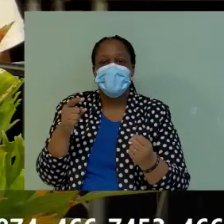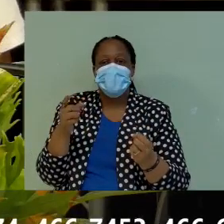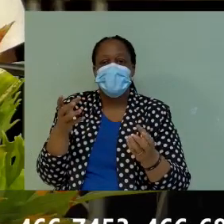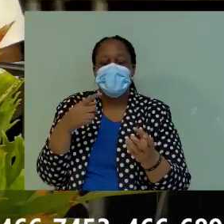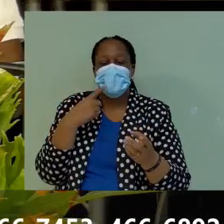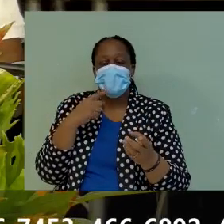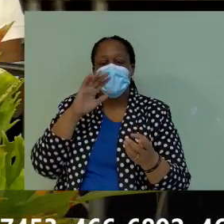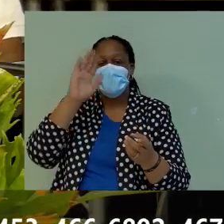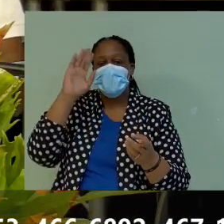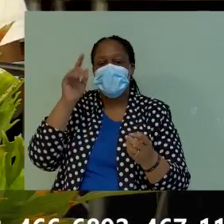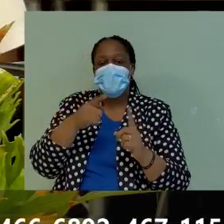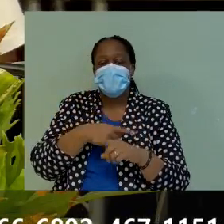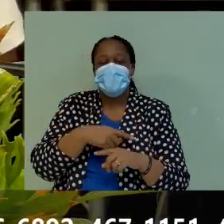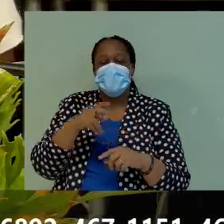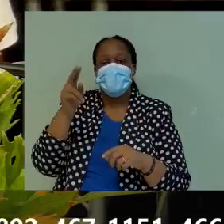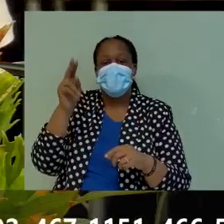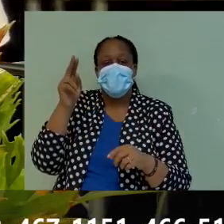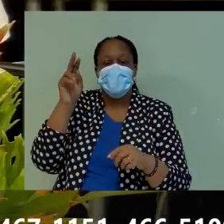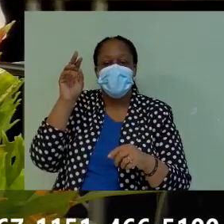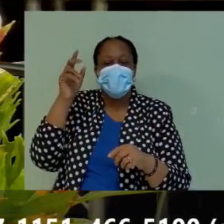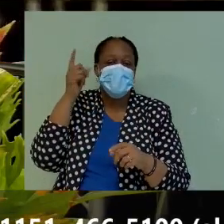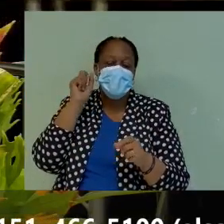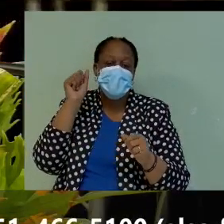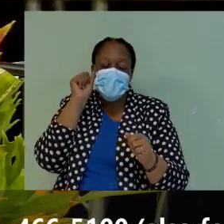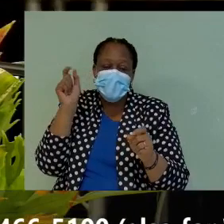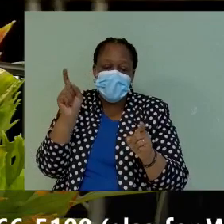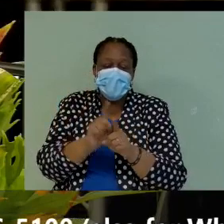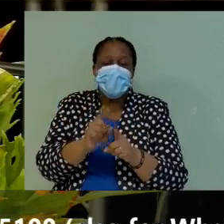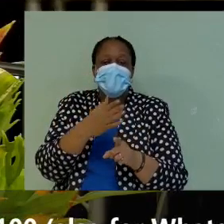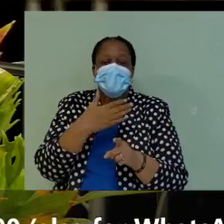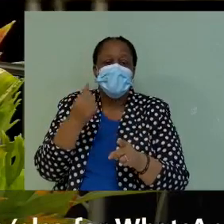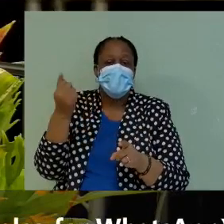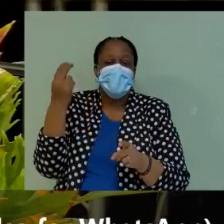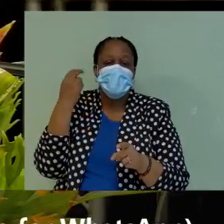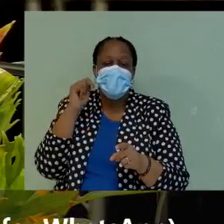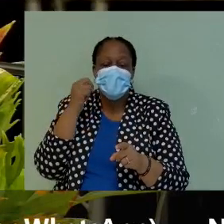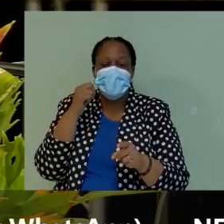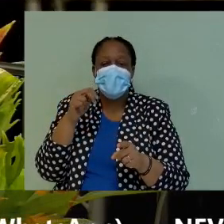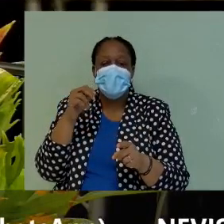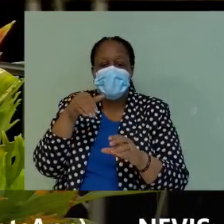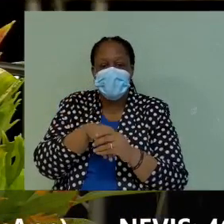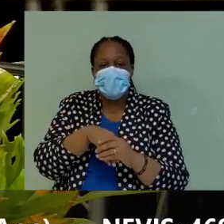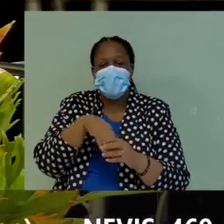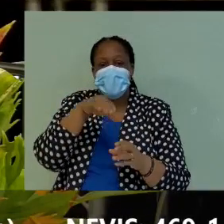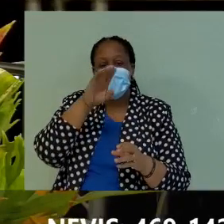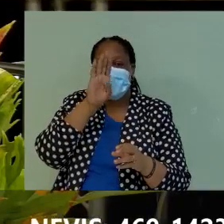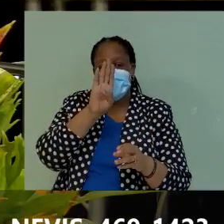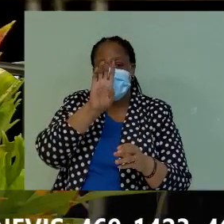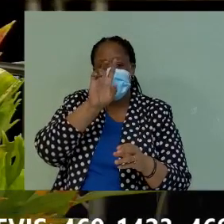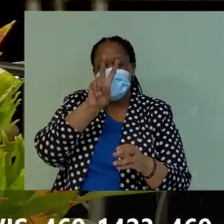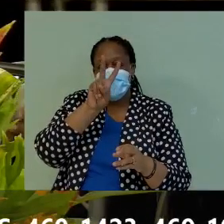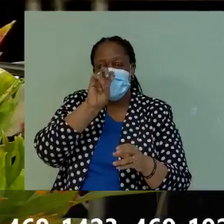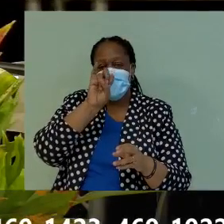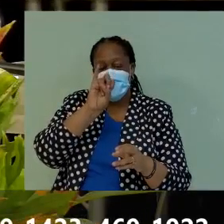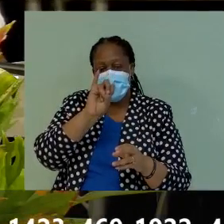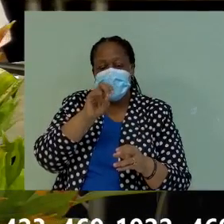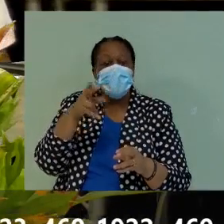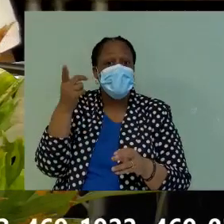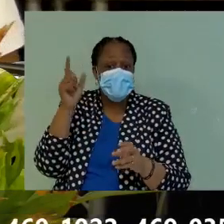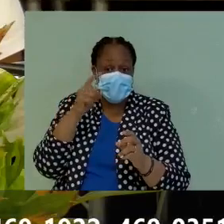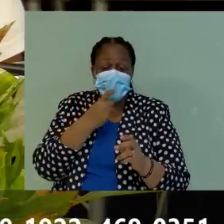Samuel, and my niece, Nadia Samuel Douglas, who is also listening. I want